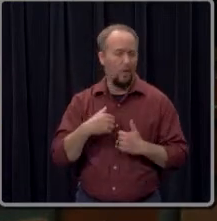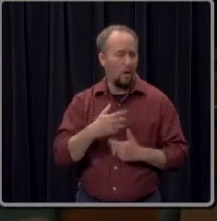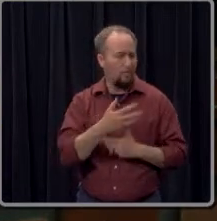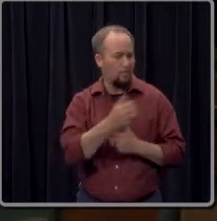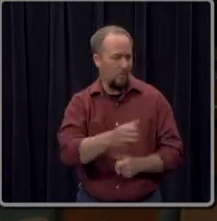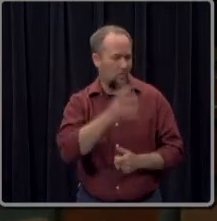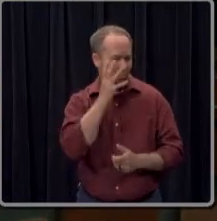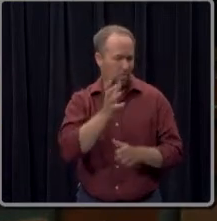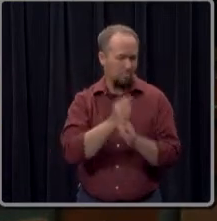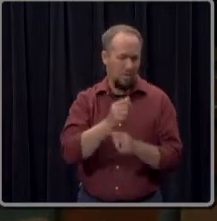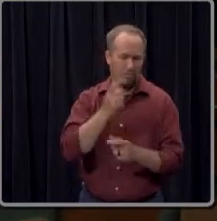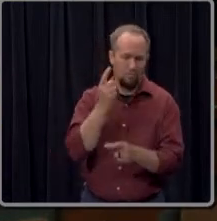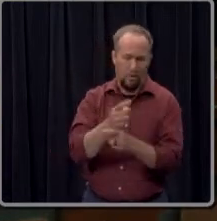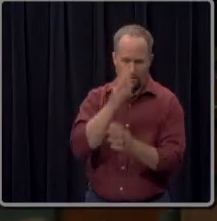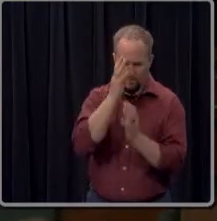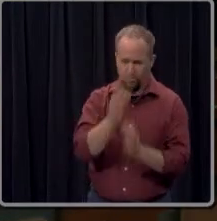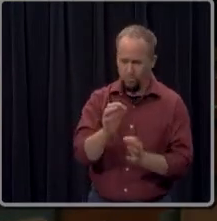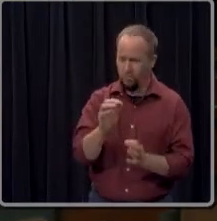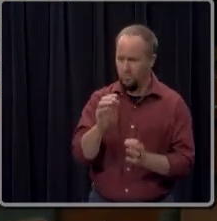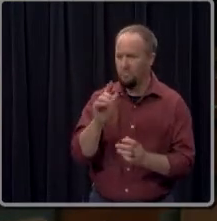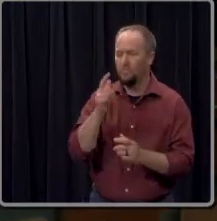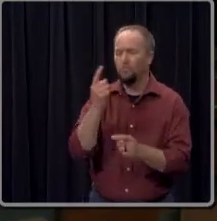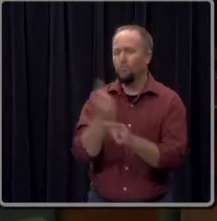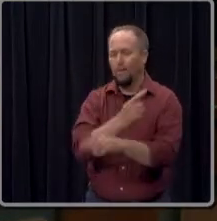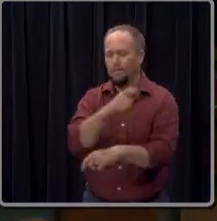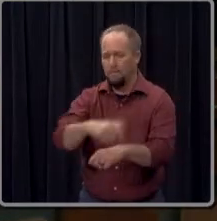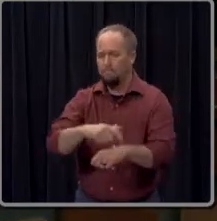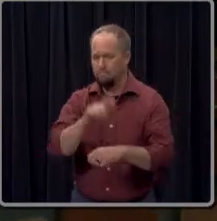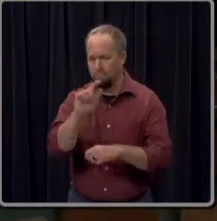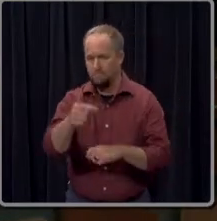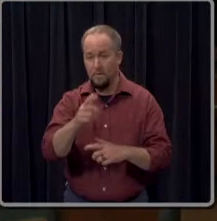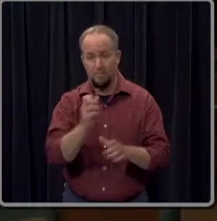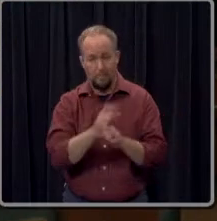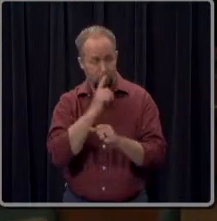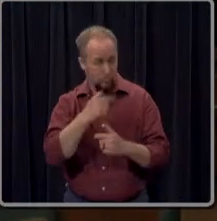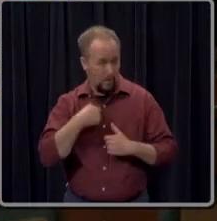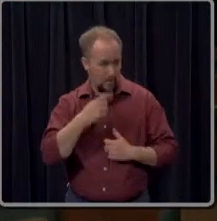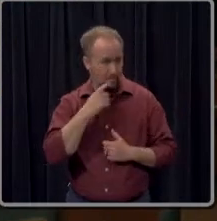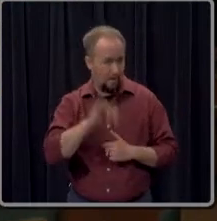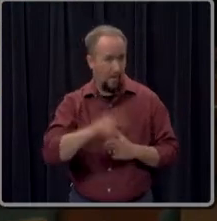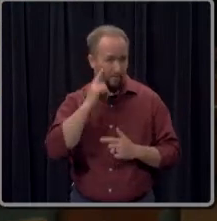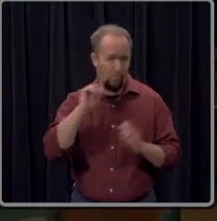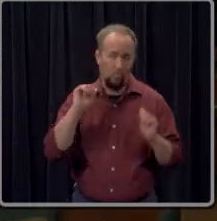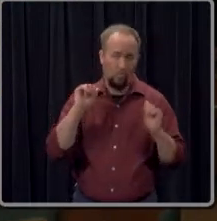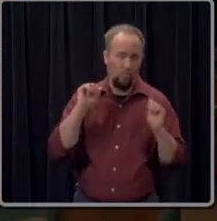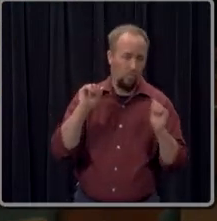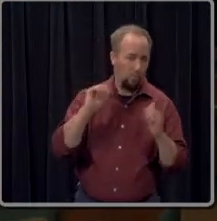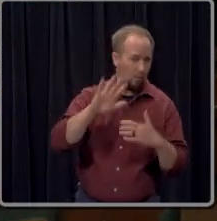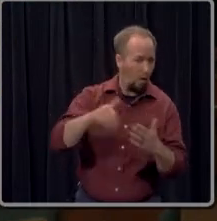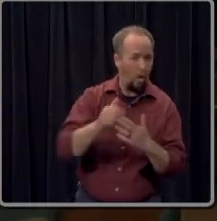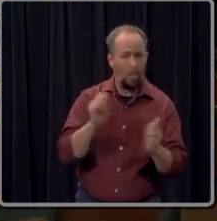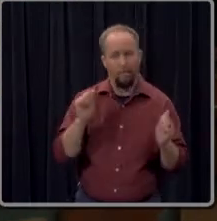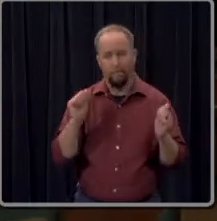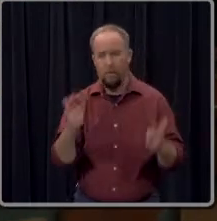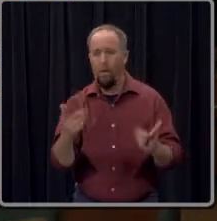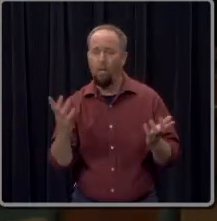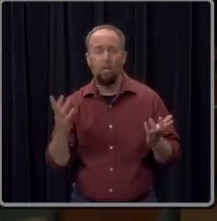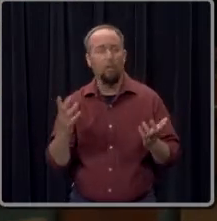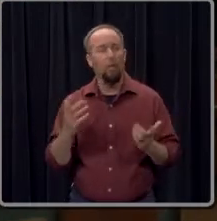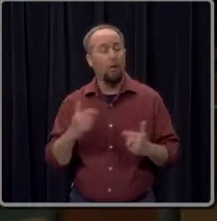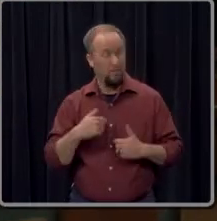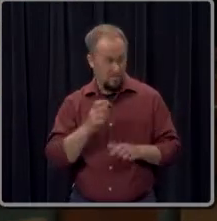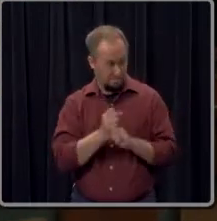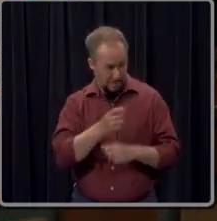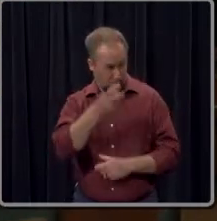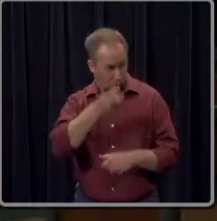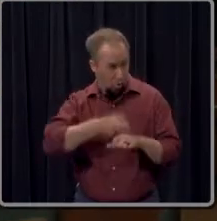that we'll make the right decision when it's the right time. So I want to make sure I say that for all of y'all. Does this make it harder for